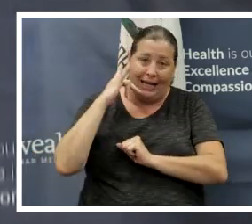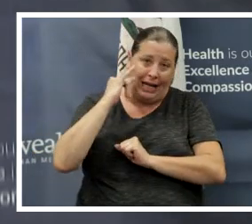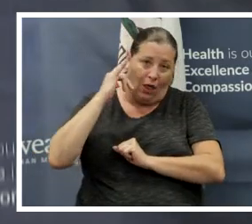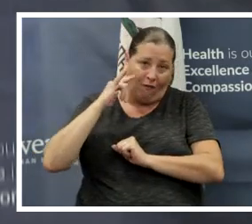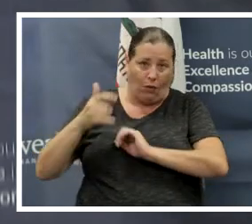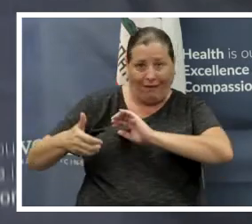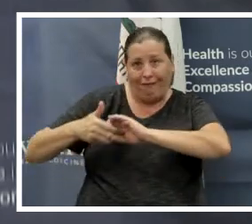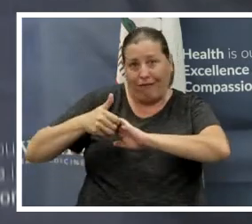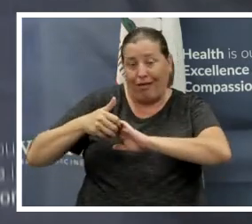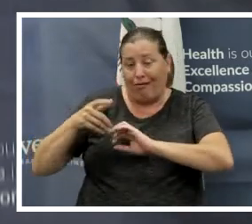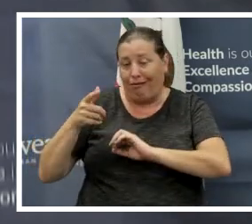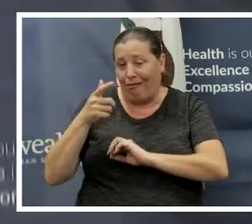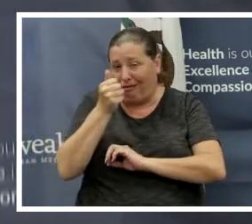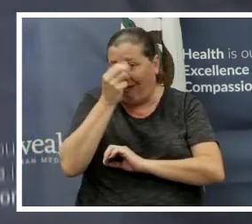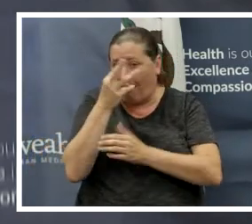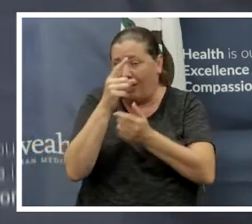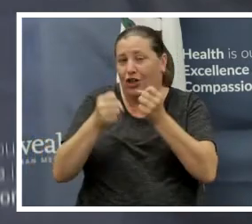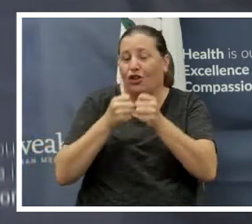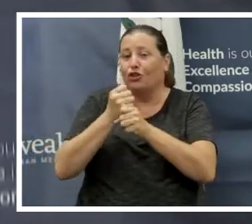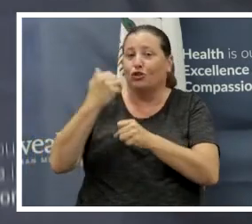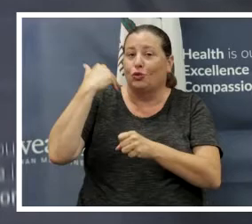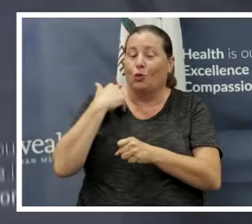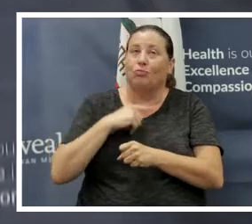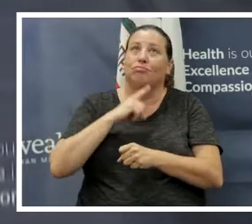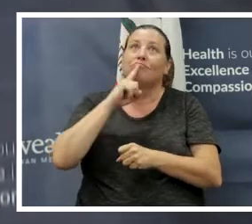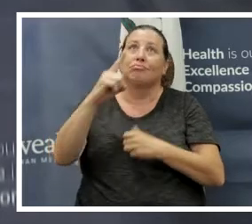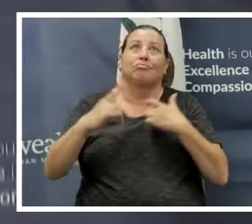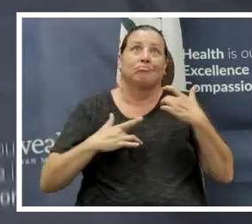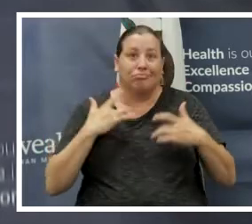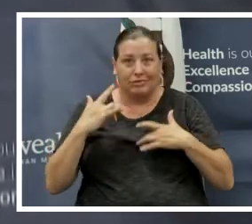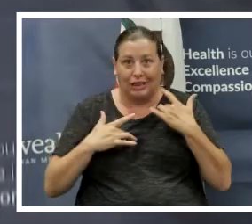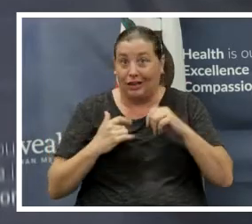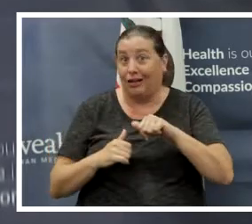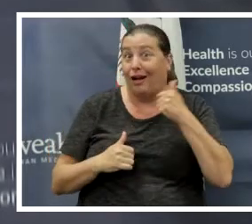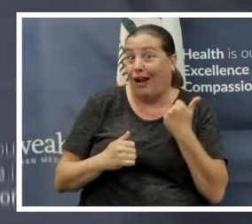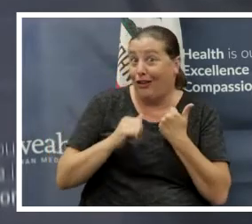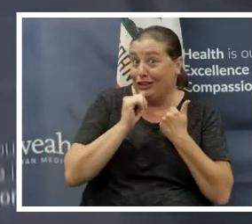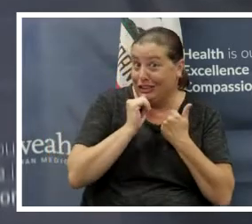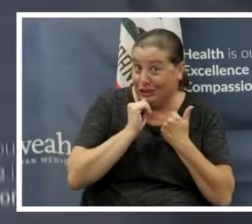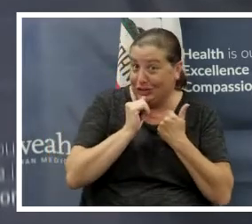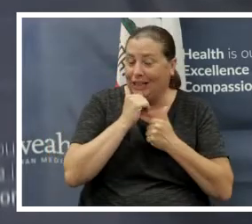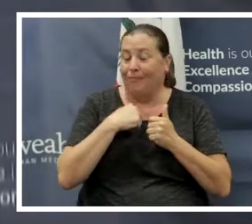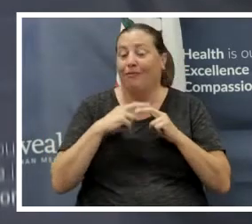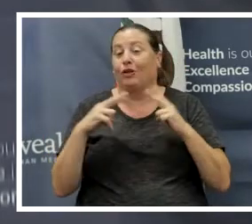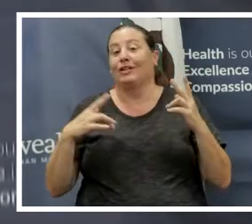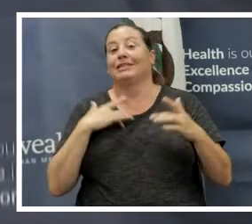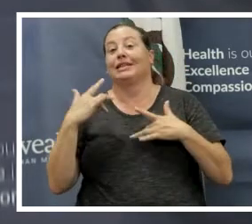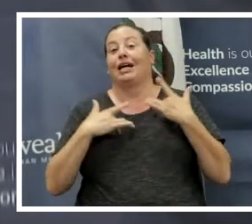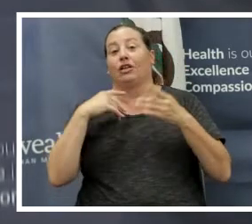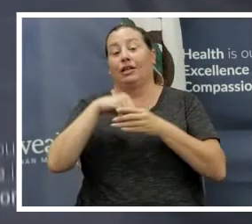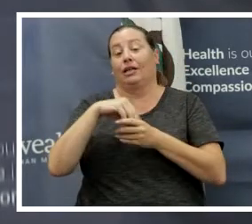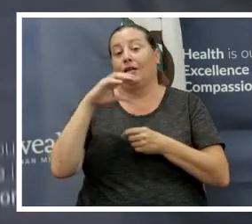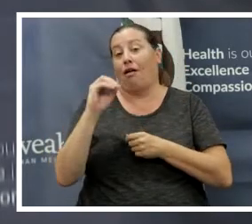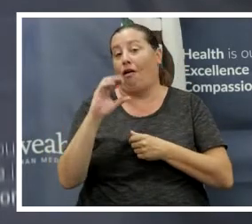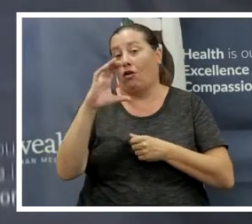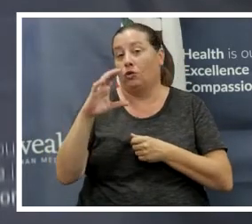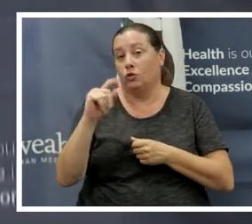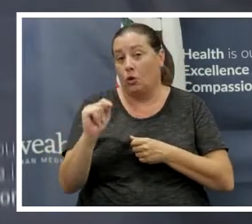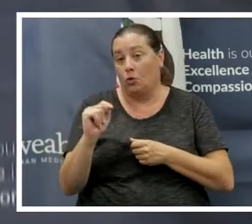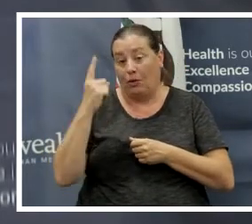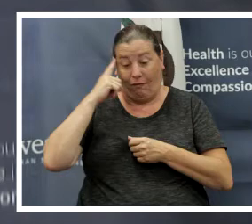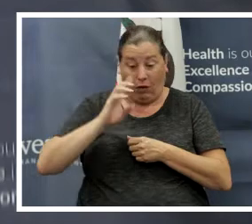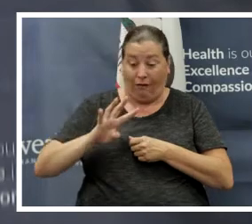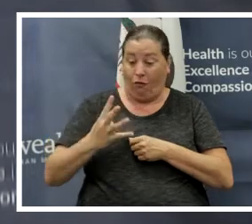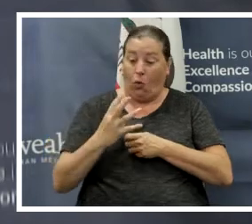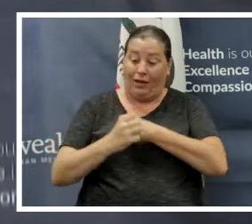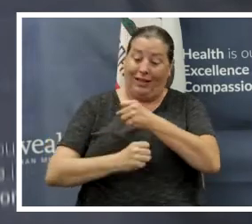years ago, so very excited about that. And another secret, very excited that in October we also, for the 4th